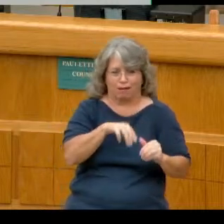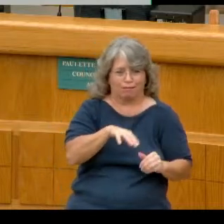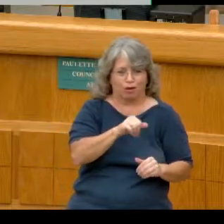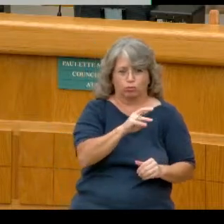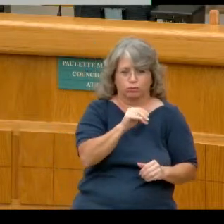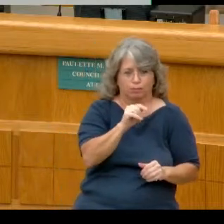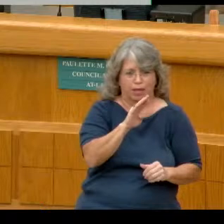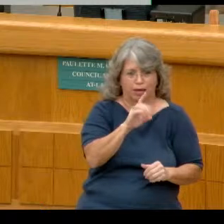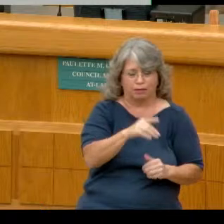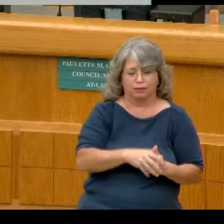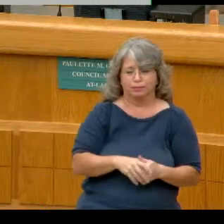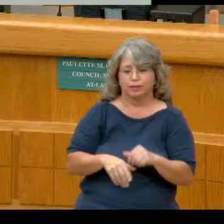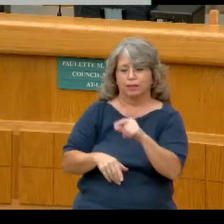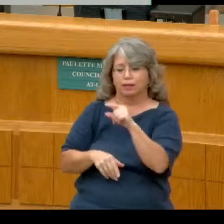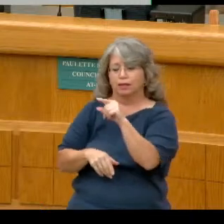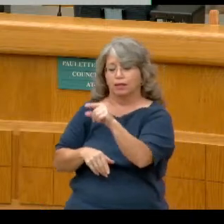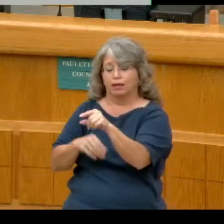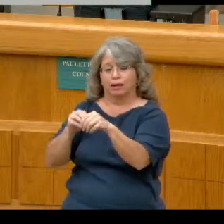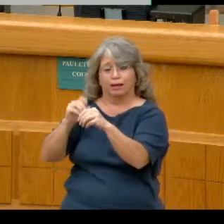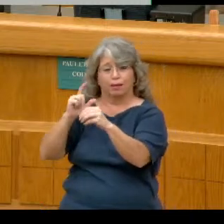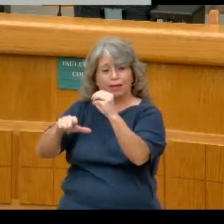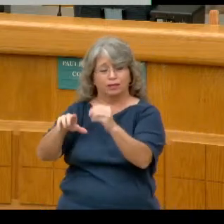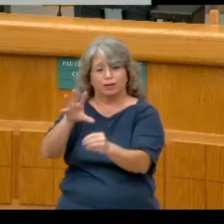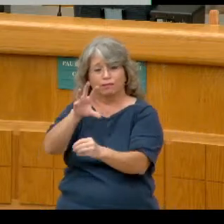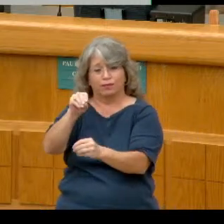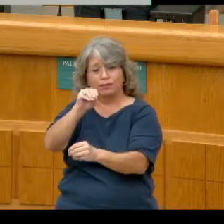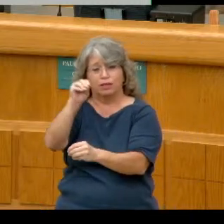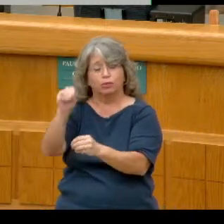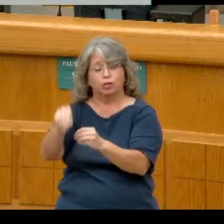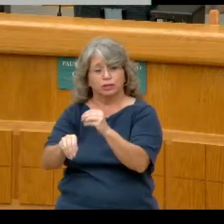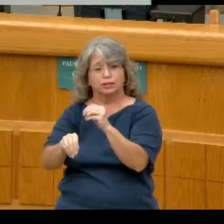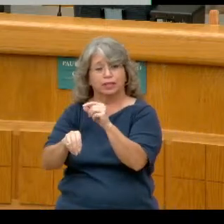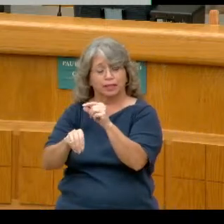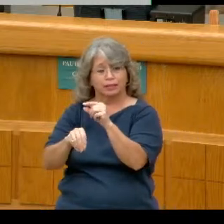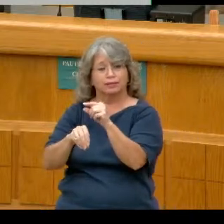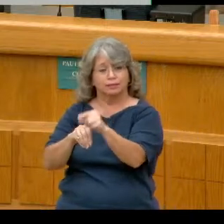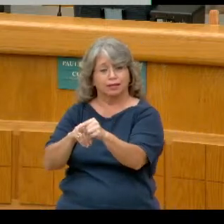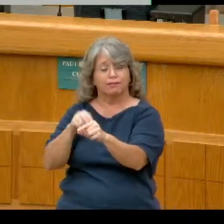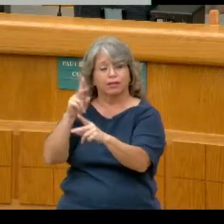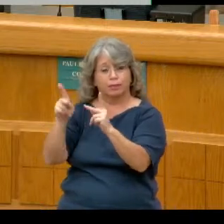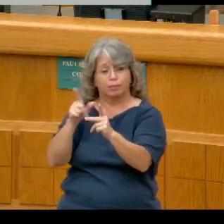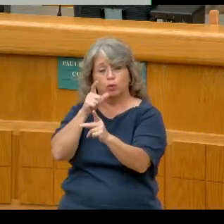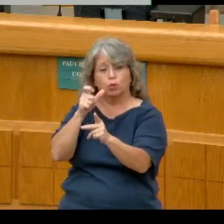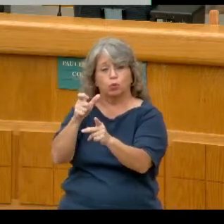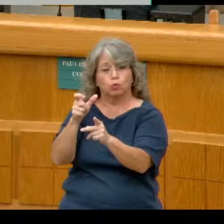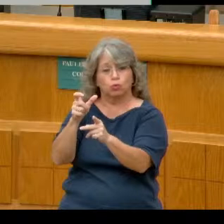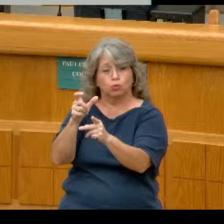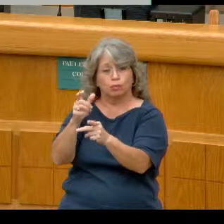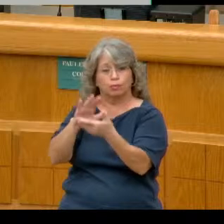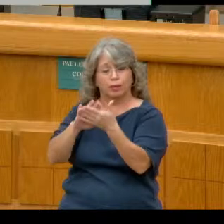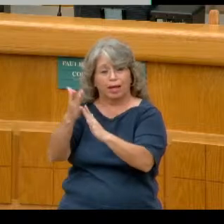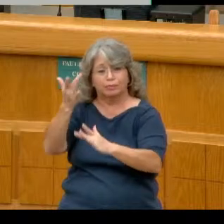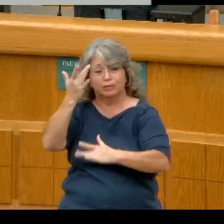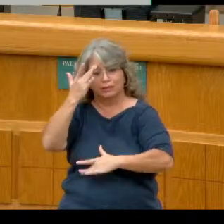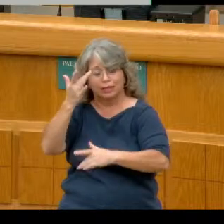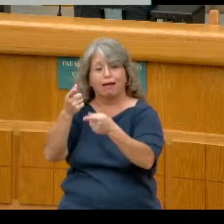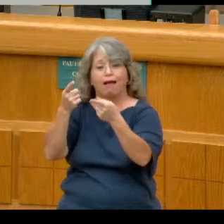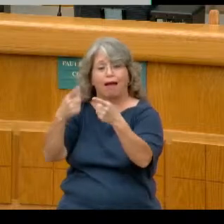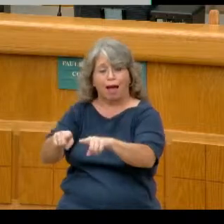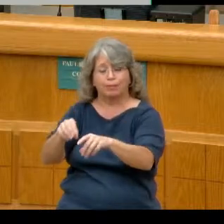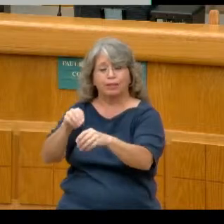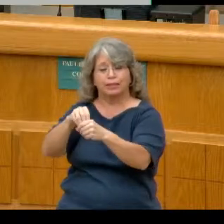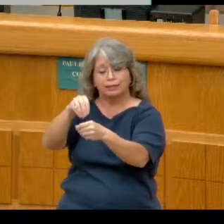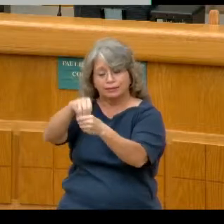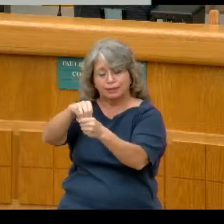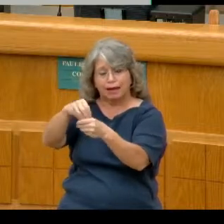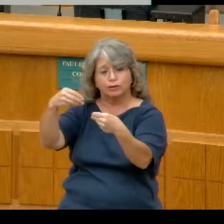getting COVID due to contact tracers determined they got it at big box stores, they got it at grocery stores. So being inside